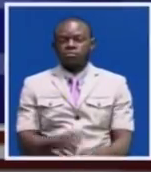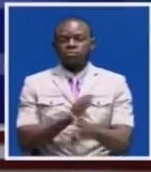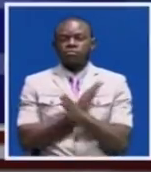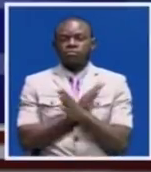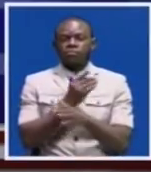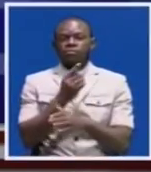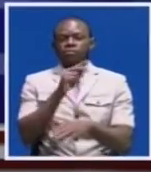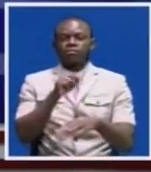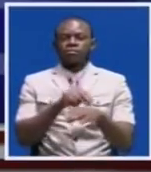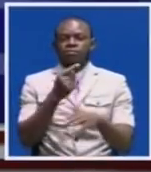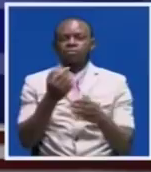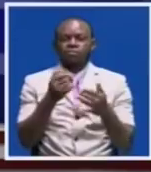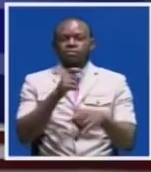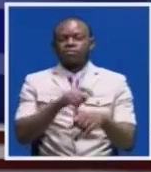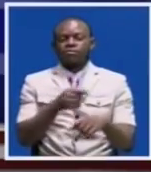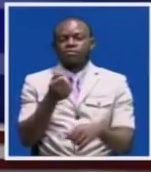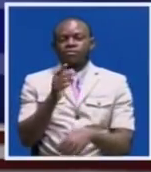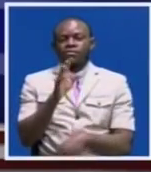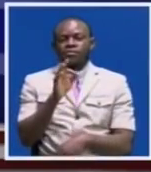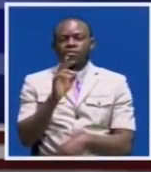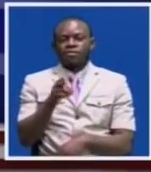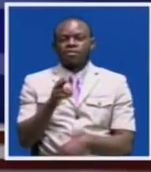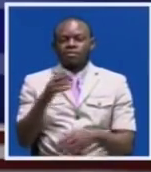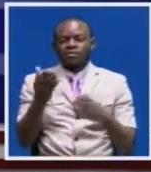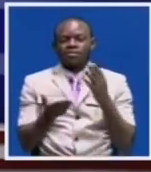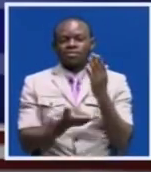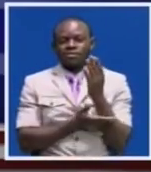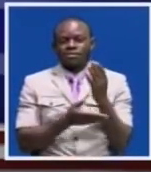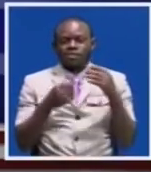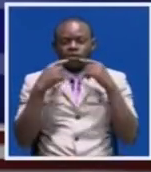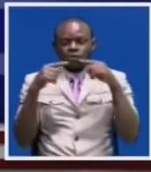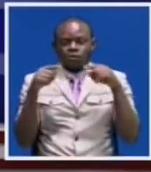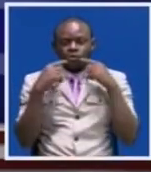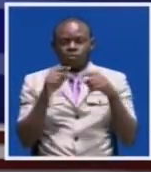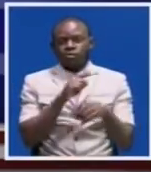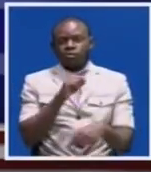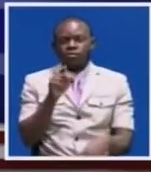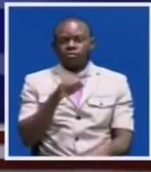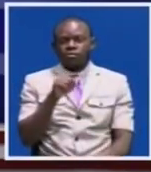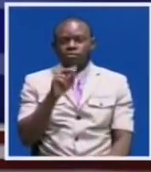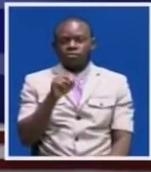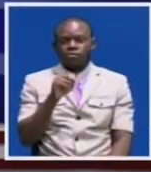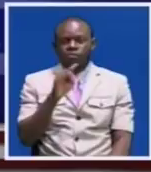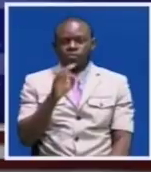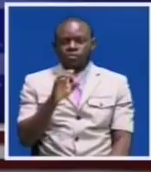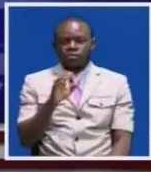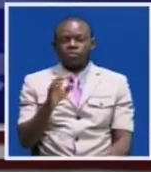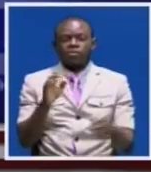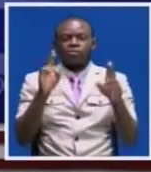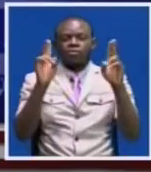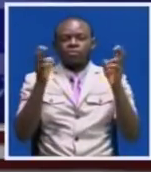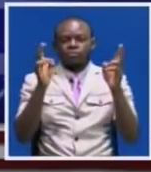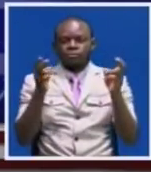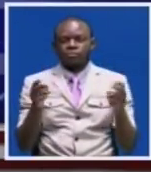One Zambia, One Nation is 19 hours Central African time. Welcome to the ZNBC main news. Let's quickly take a look at stories